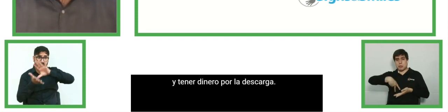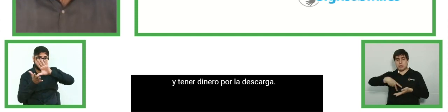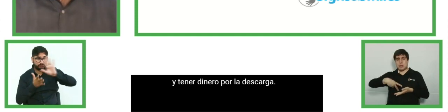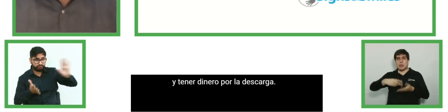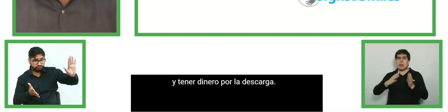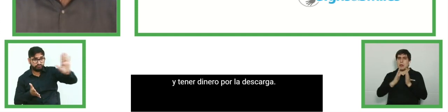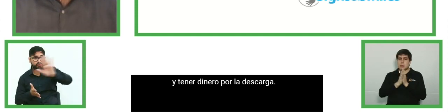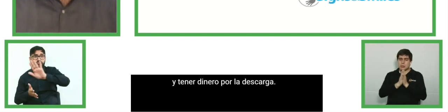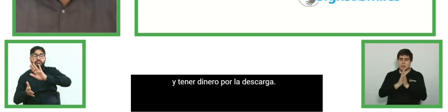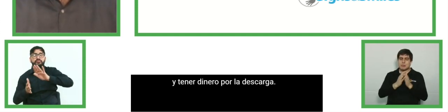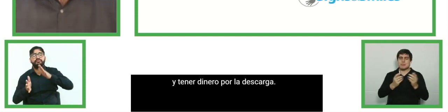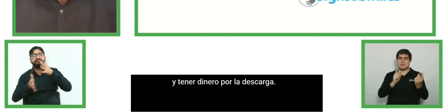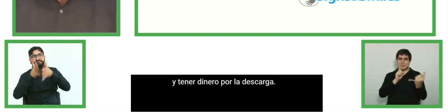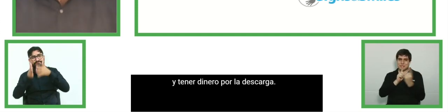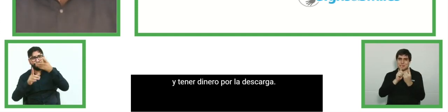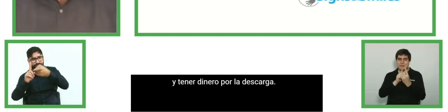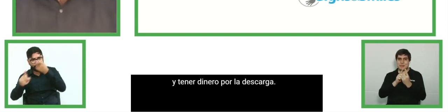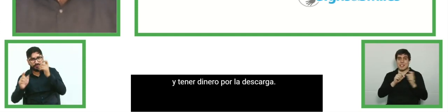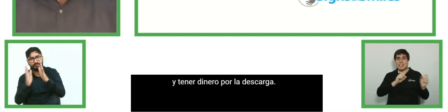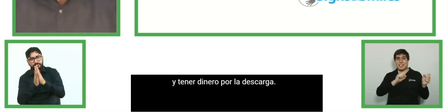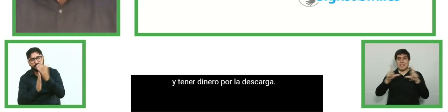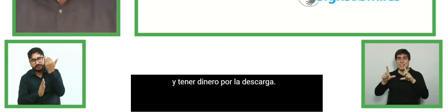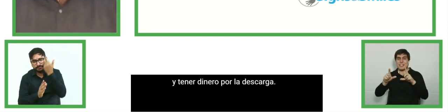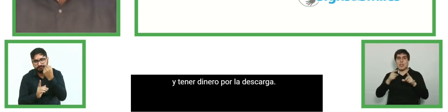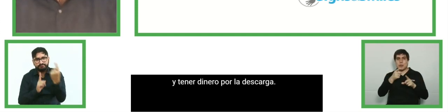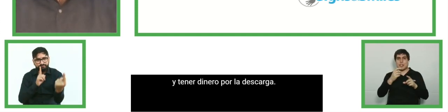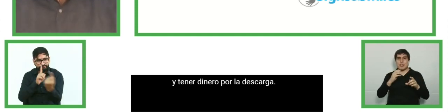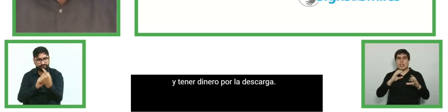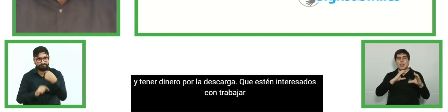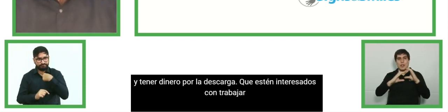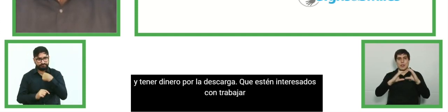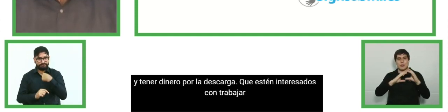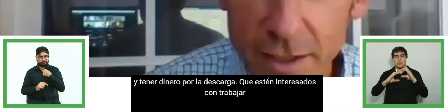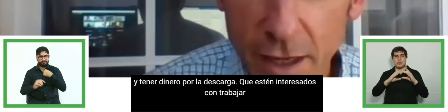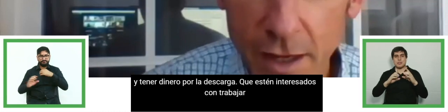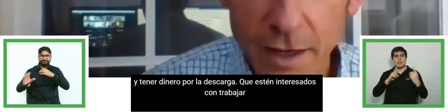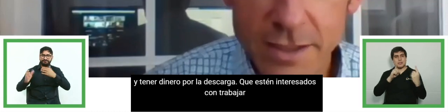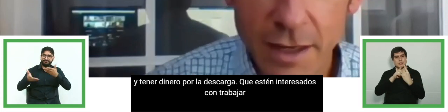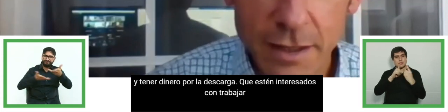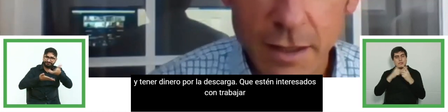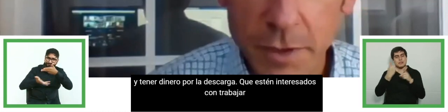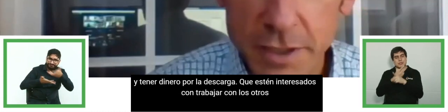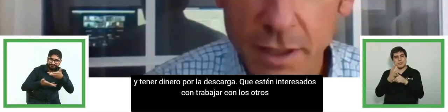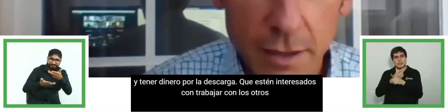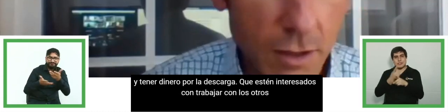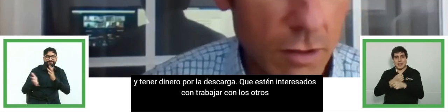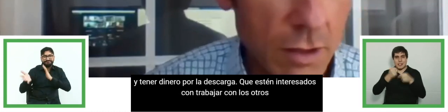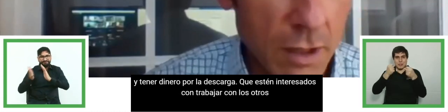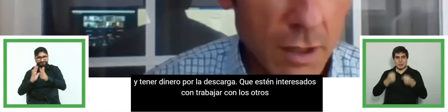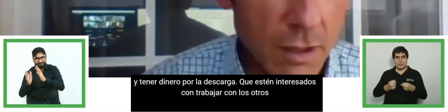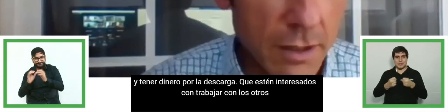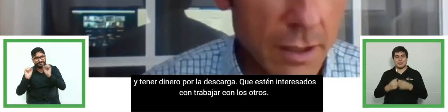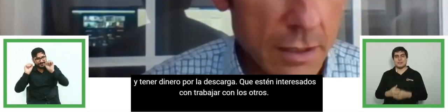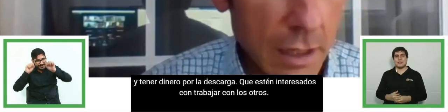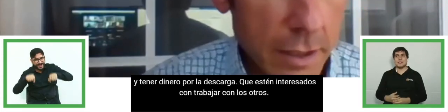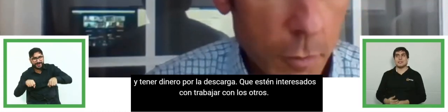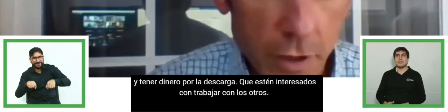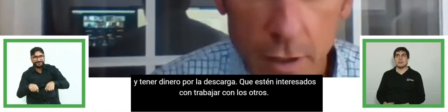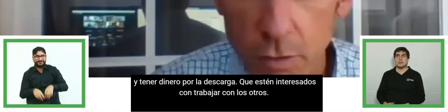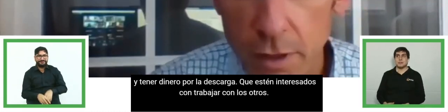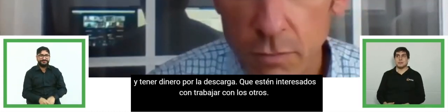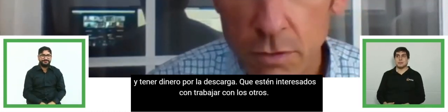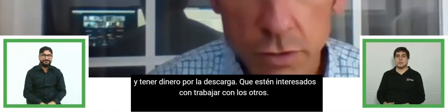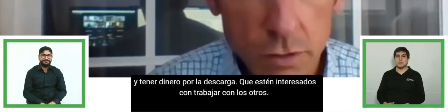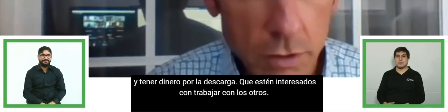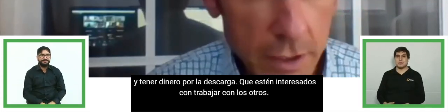Amazing. Thank you, Kyle. Muchas gracias, Kyle. Excelente presentación y excelente proyecto en unos contextos, la verdad es que bastante complicado. Thank